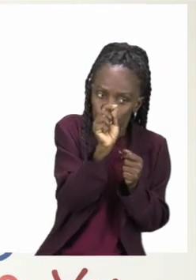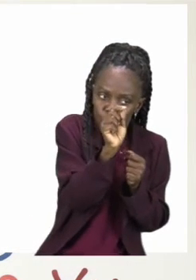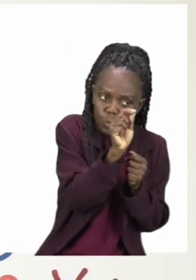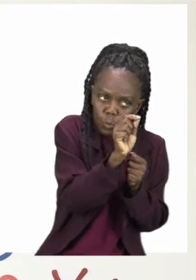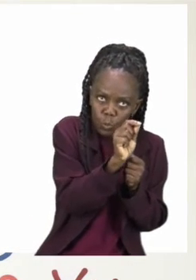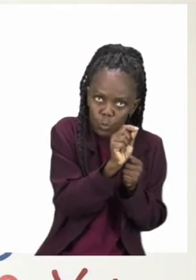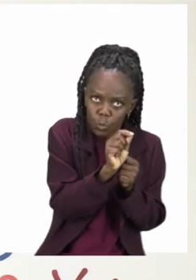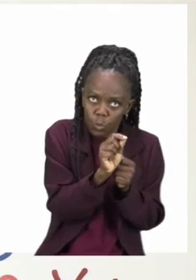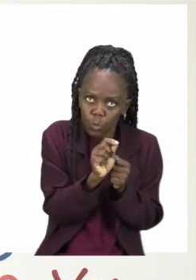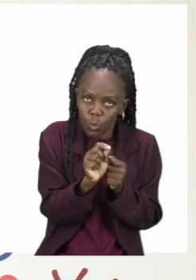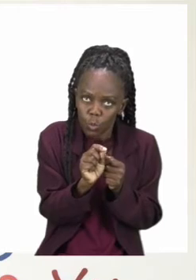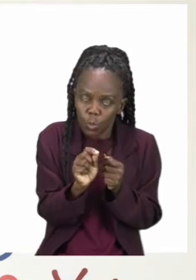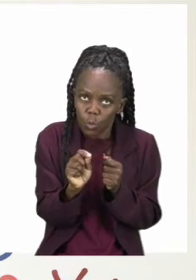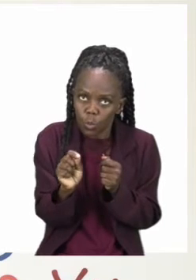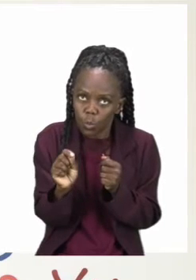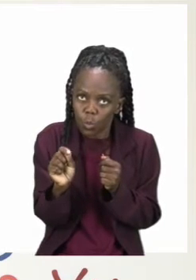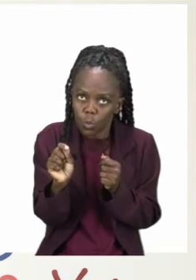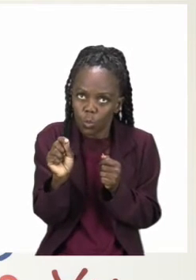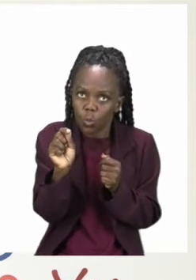round.